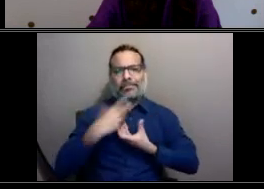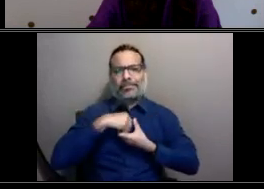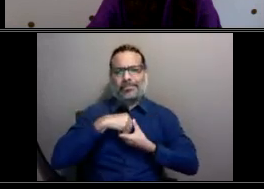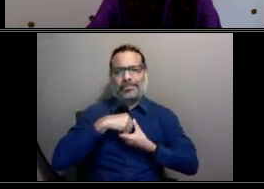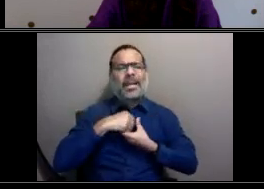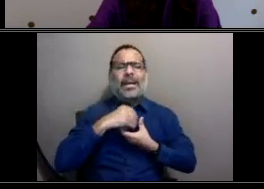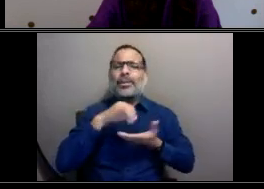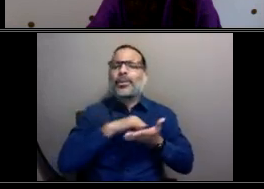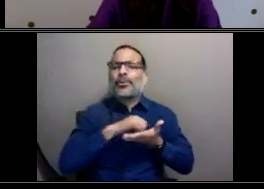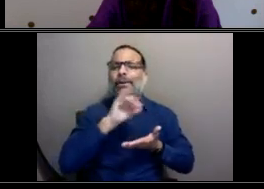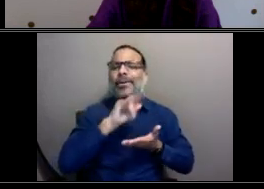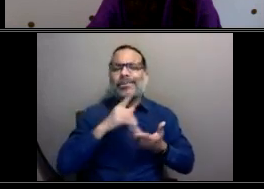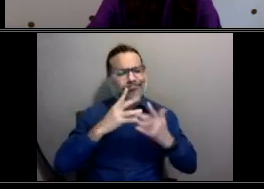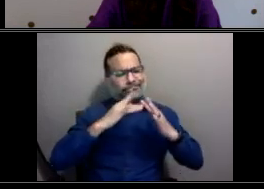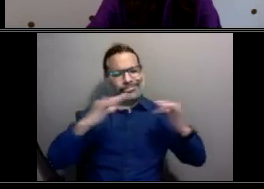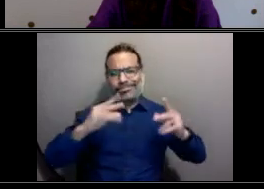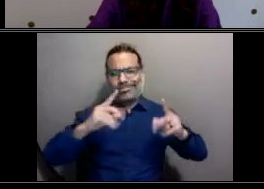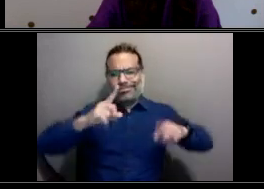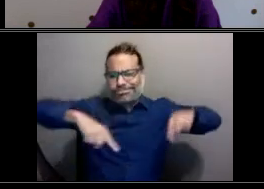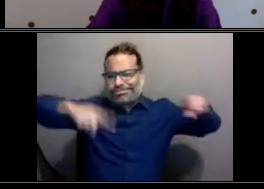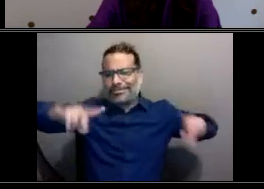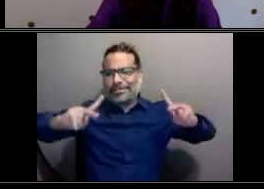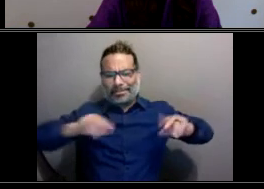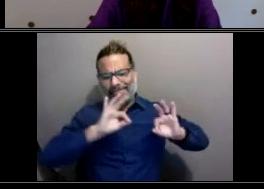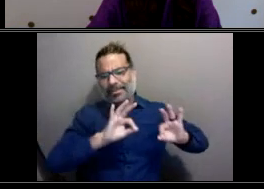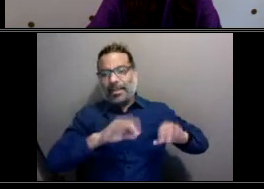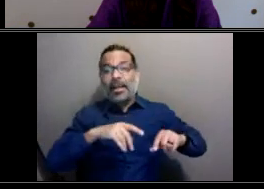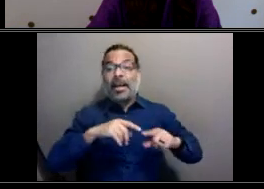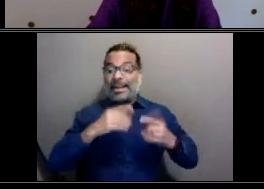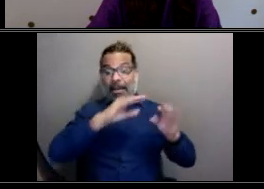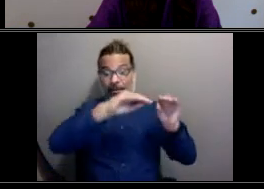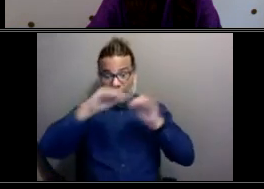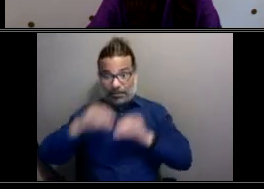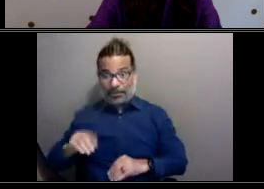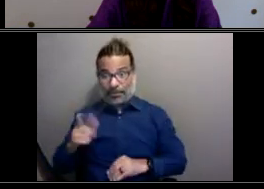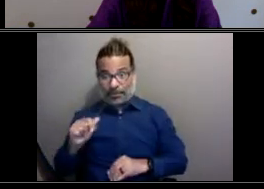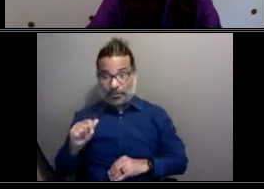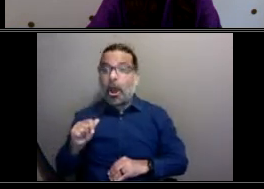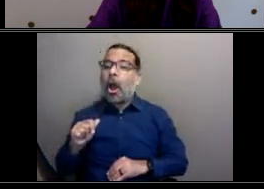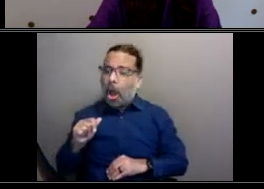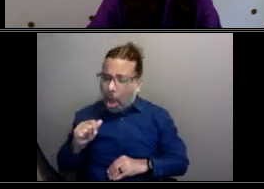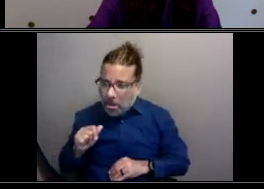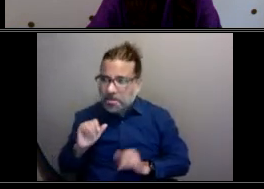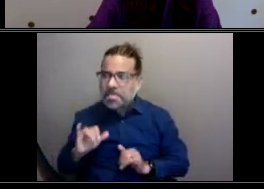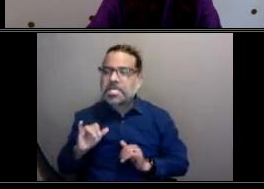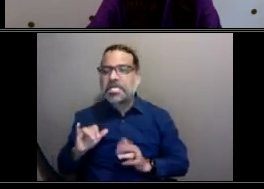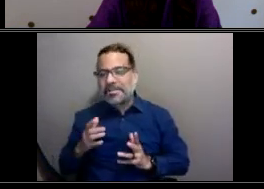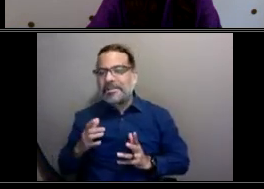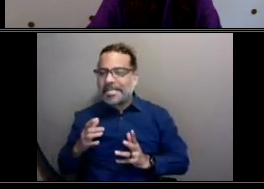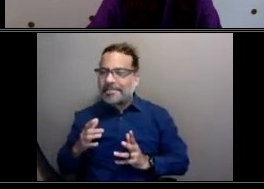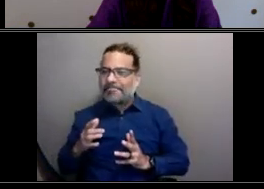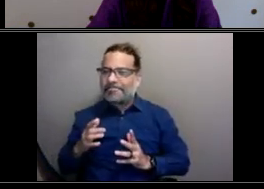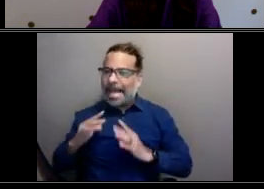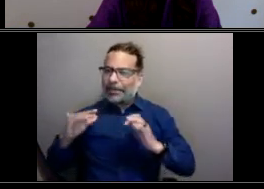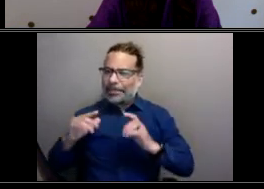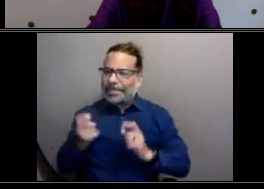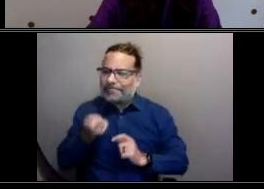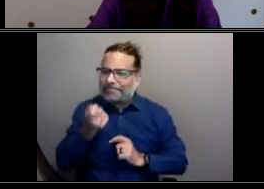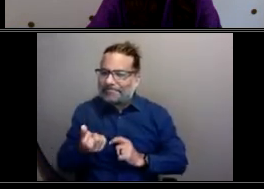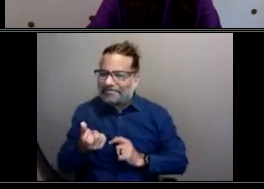and being down here in Georgia, it was getting there. It's going to take a little while longer, but it's getting there to some extent.